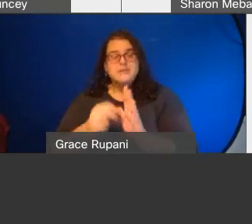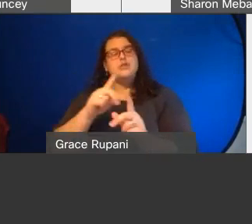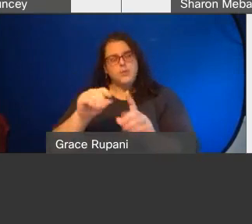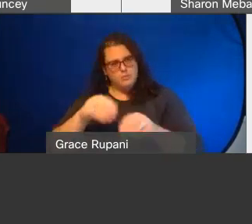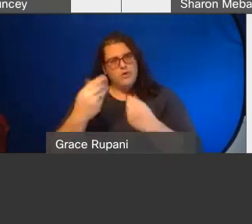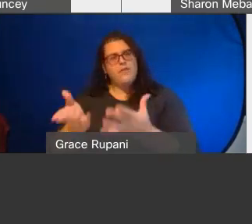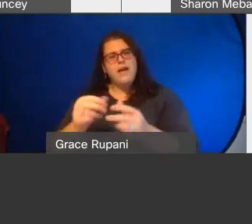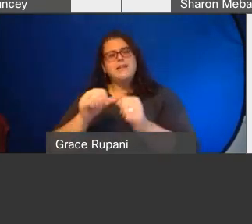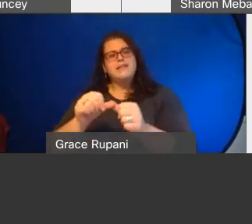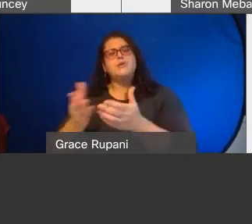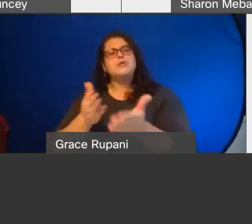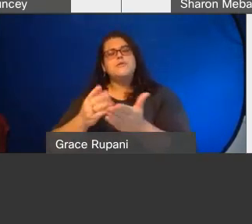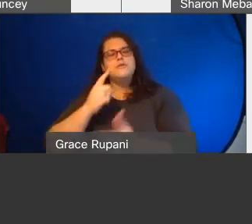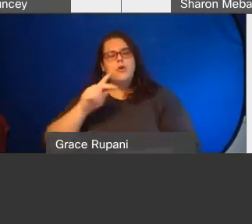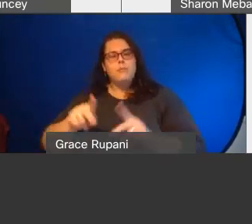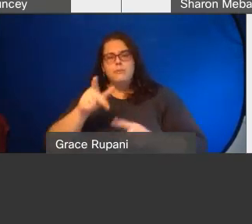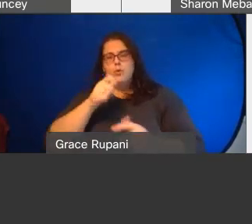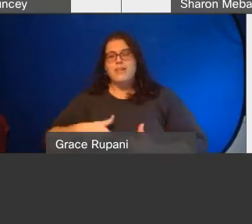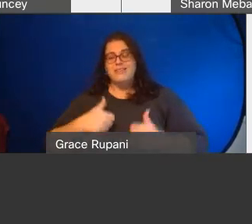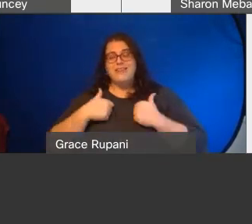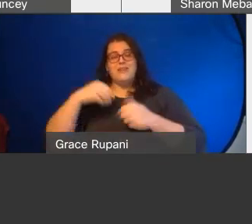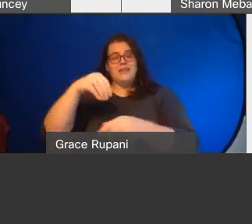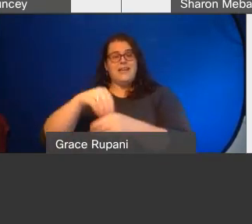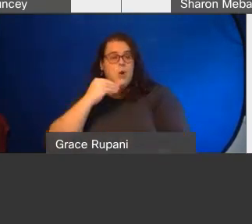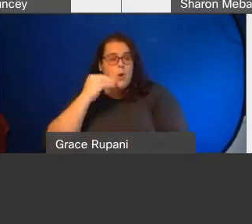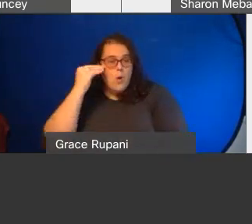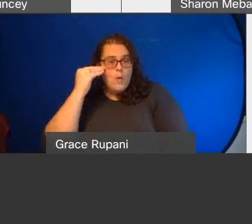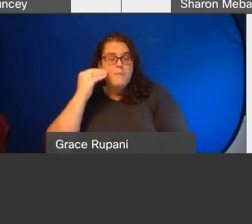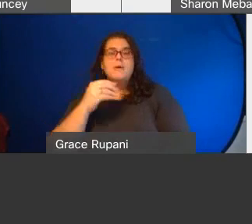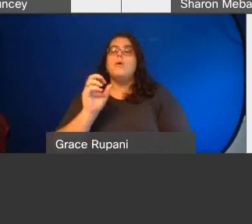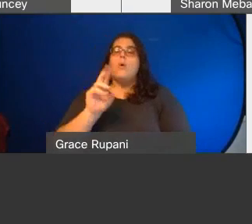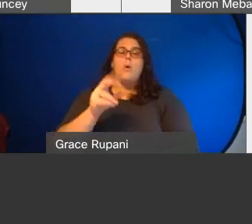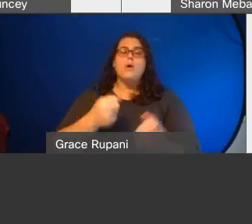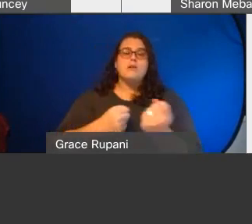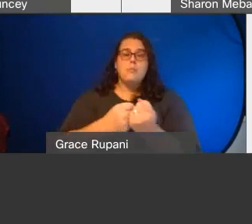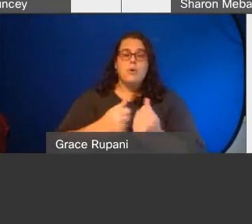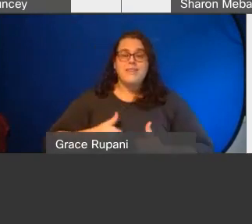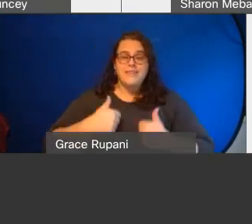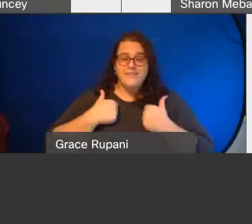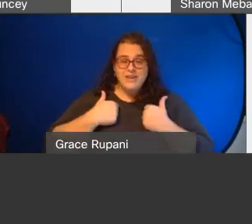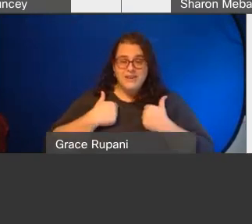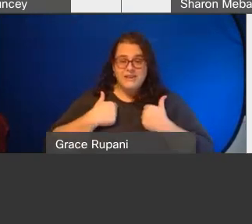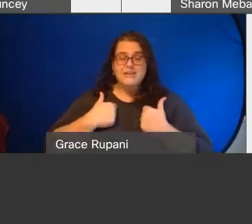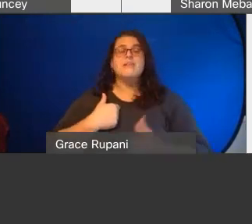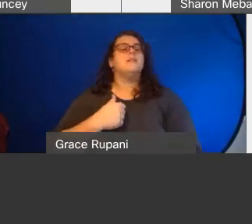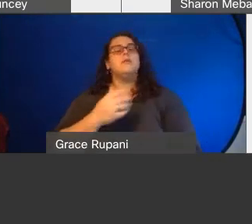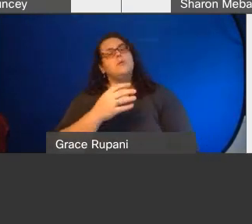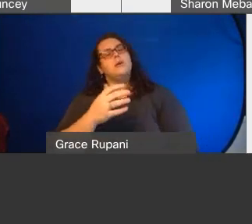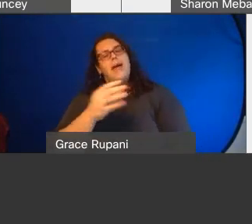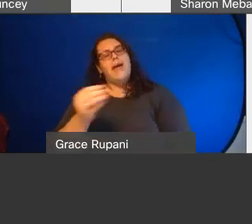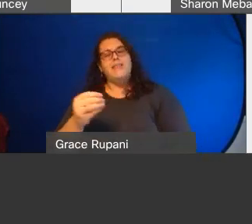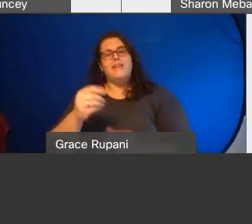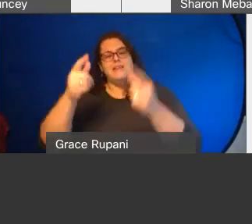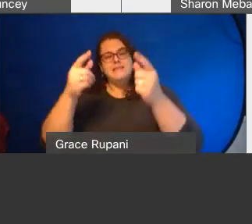home with in-home support or in supported living and had chosen not to return to a day provider.